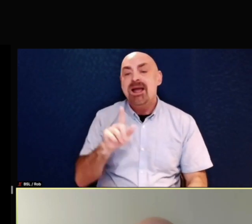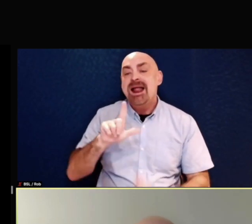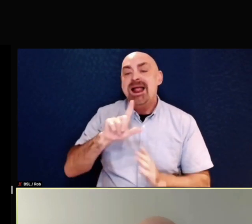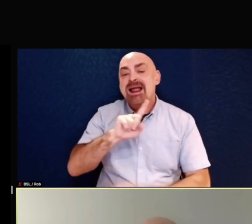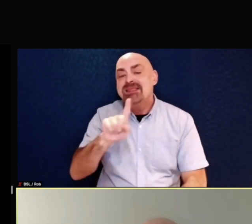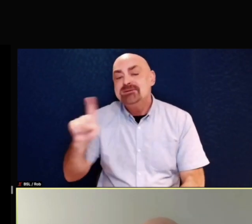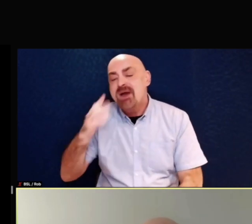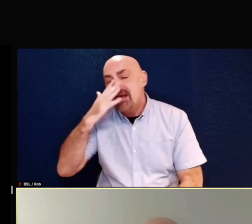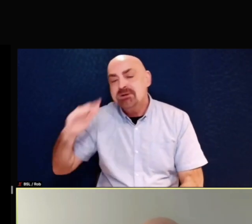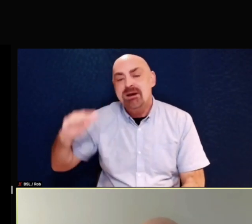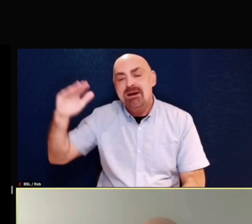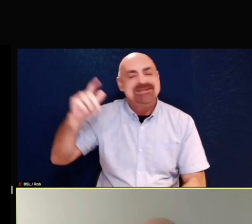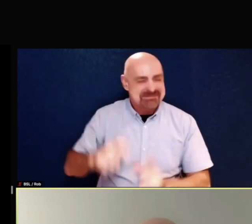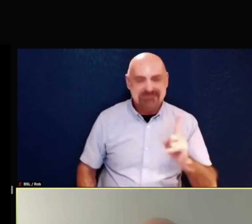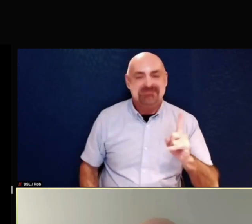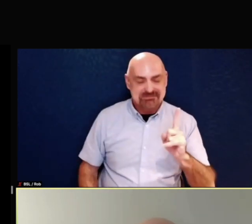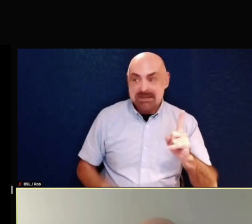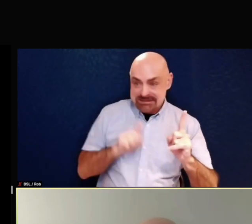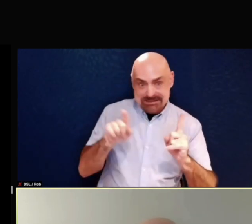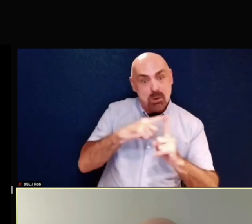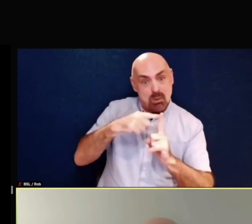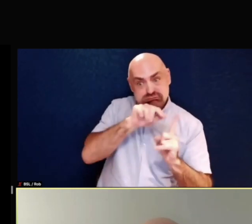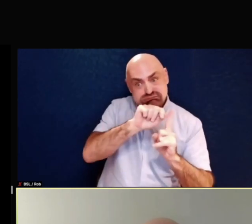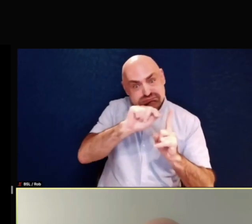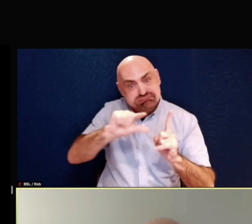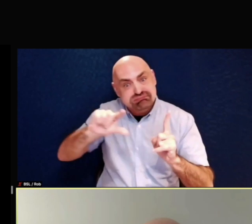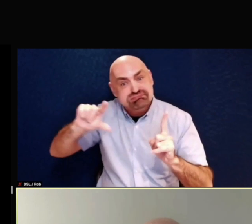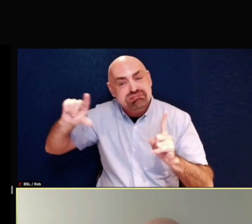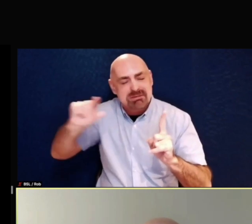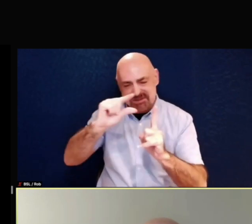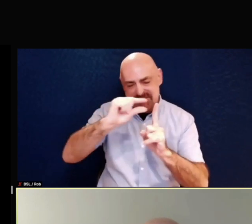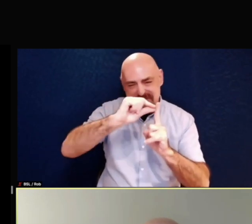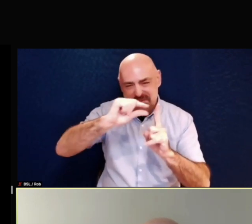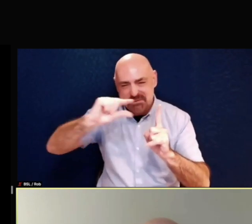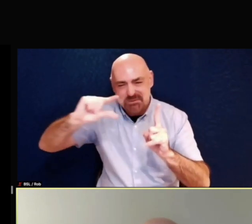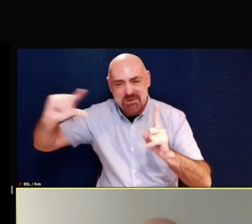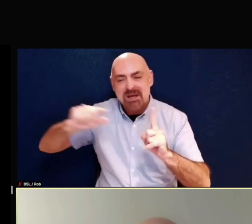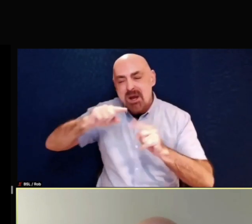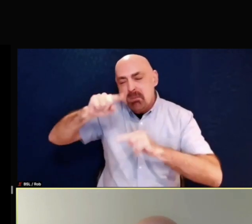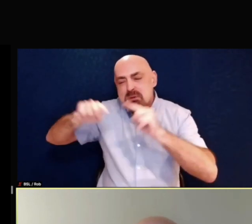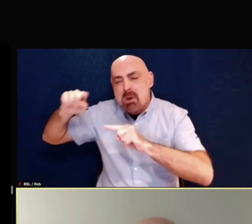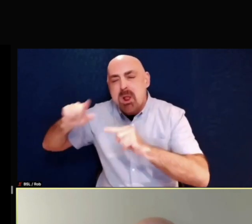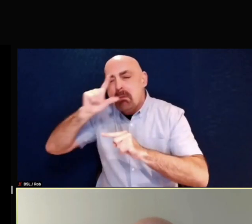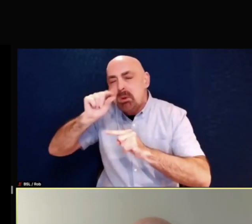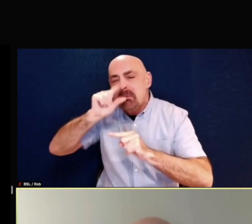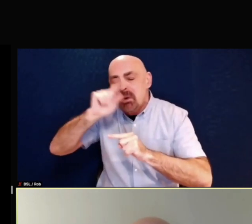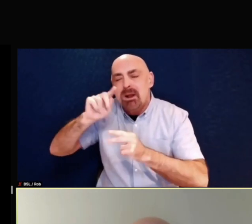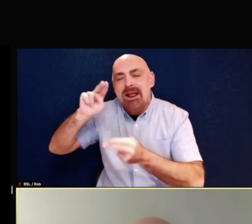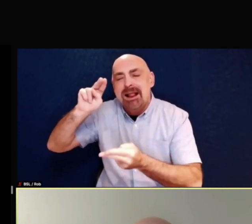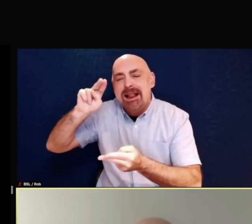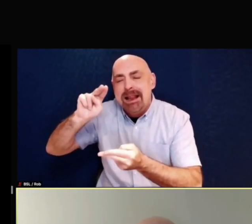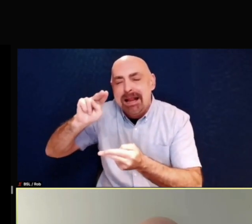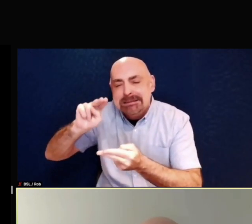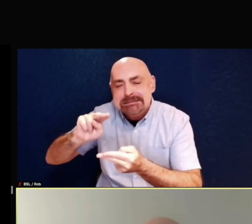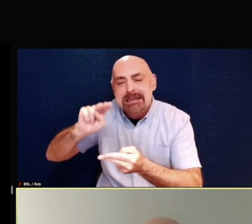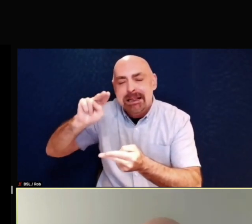we're still going in the same directions or same possibilities, but the range of possible outcomes for good and for ill